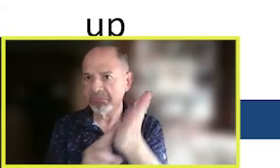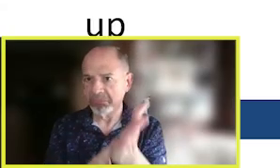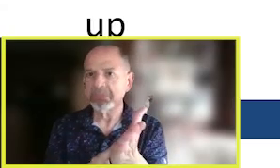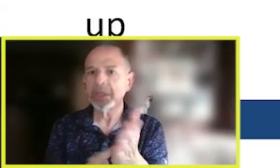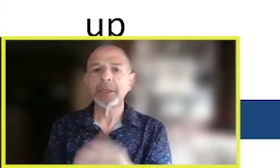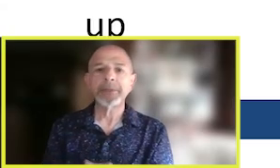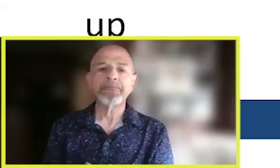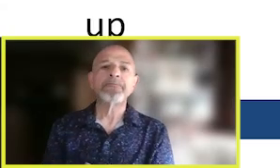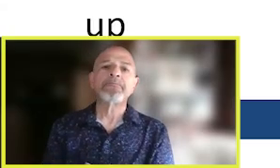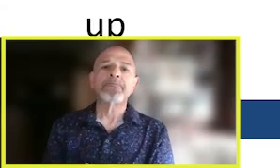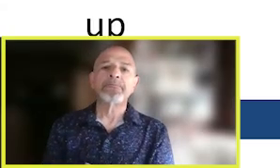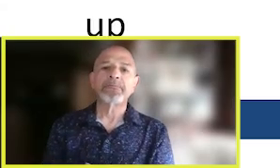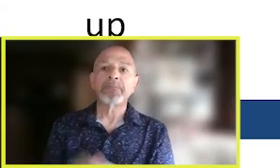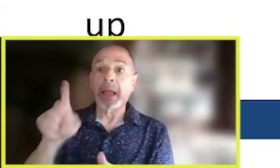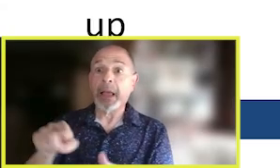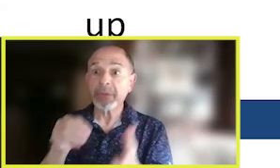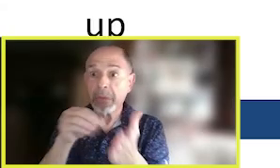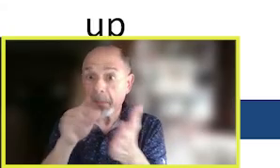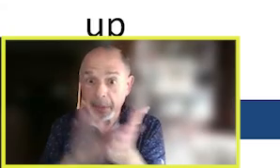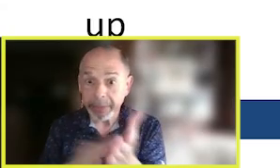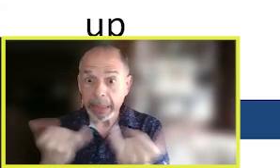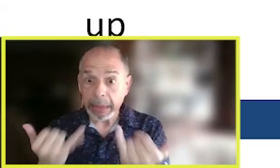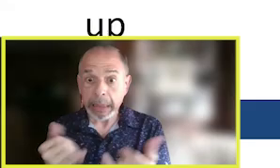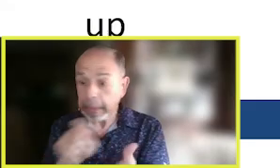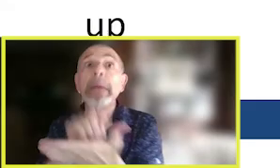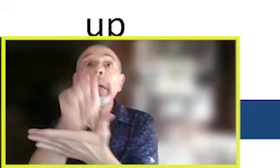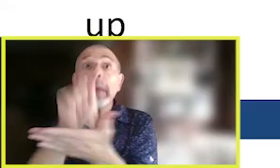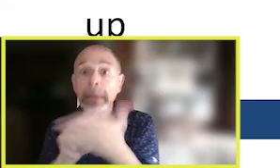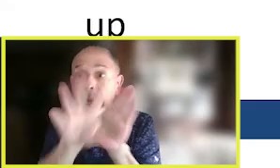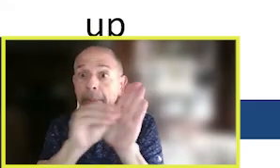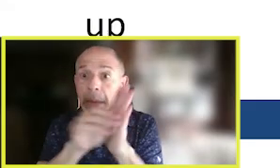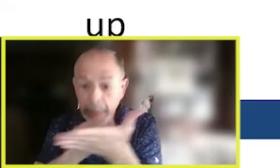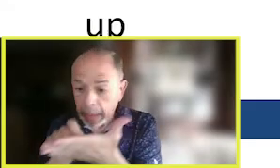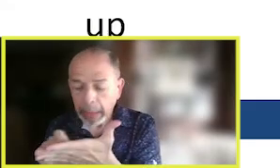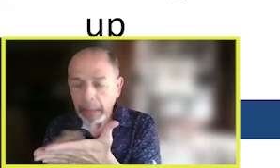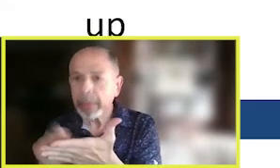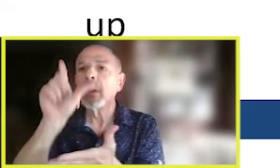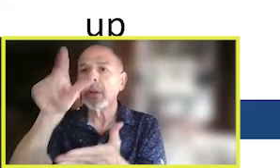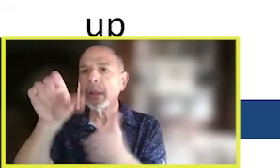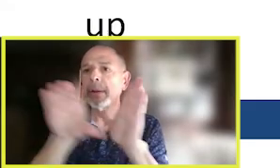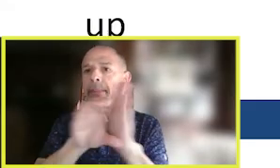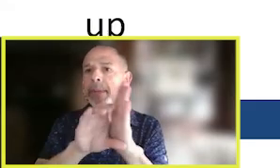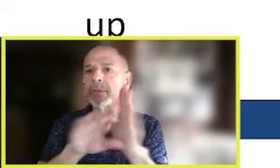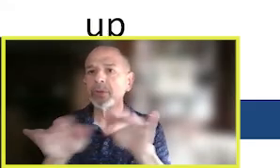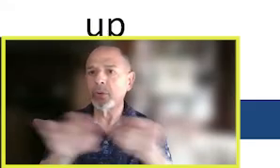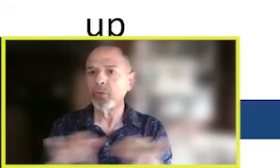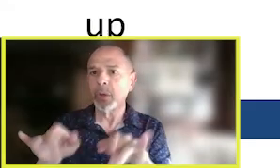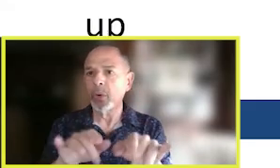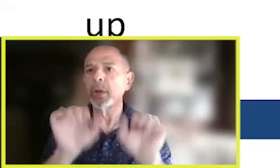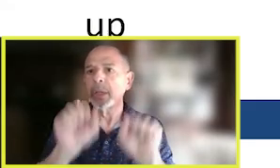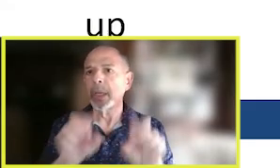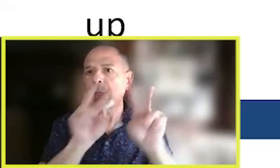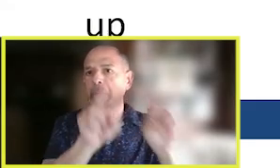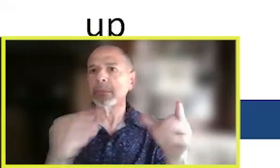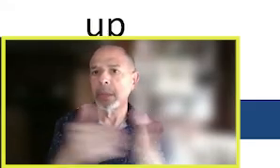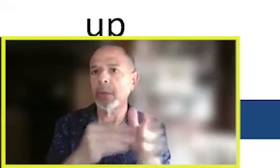So you don't have to worry about writing it down right now if you're doing other things. Thanks, Deb. So I just also want to say that there